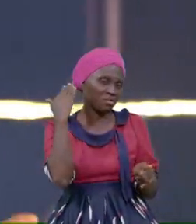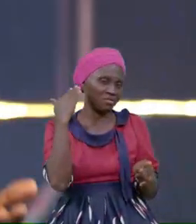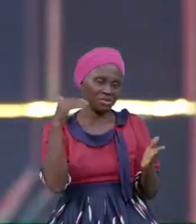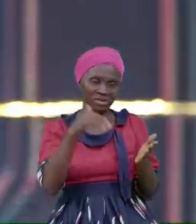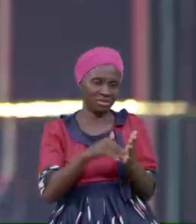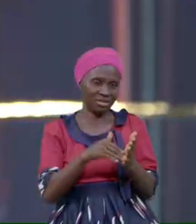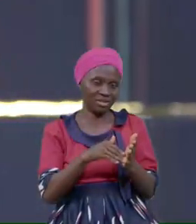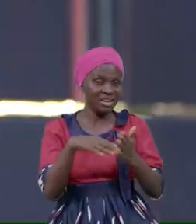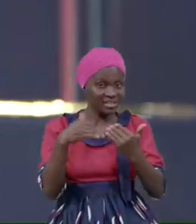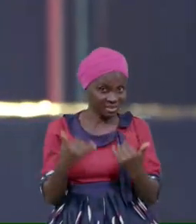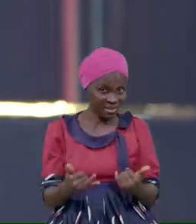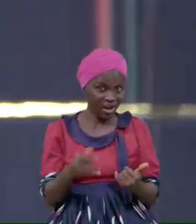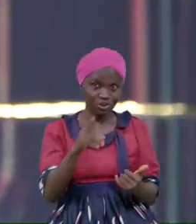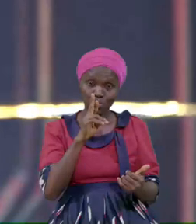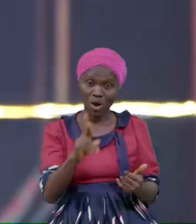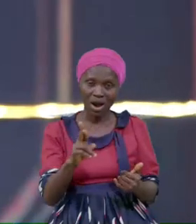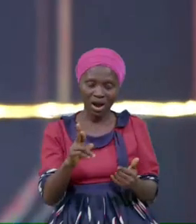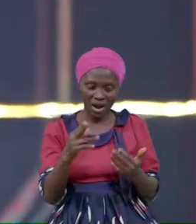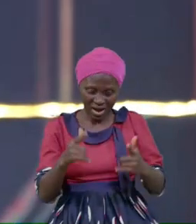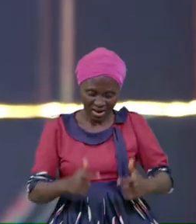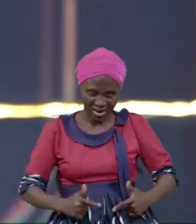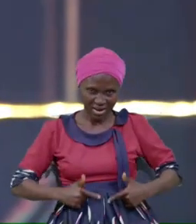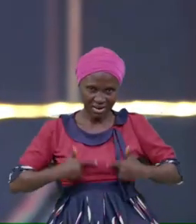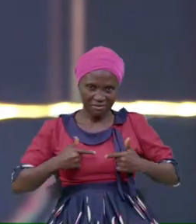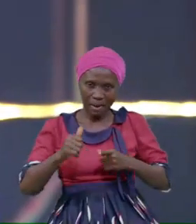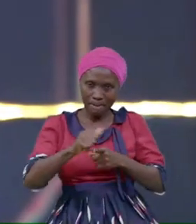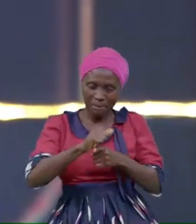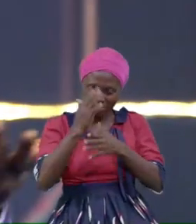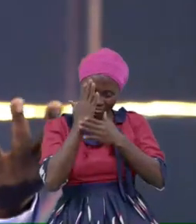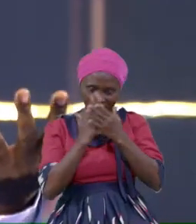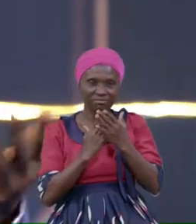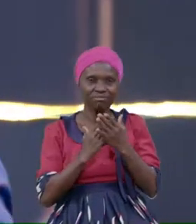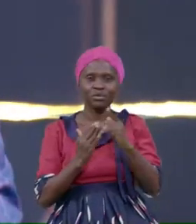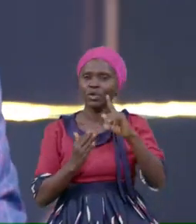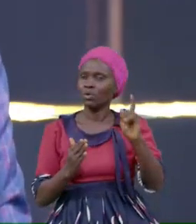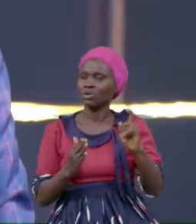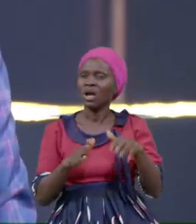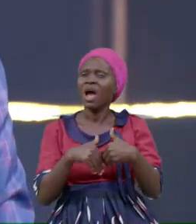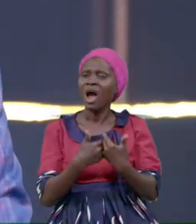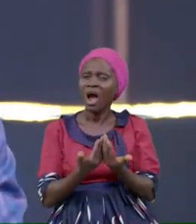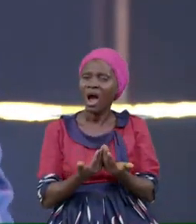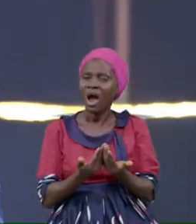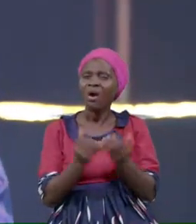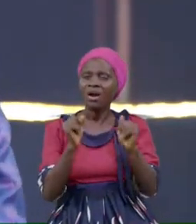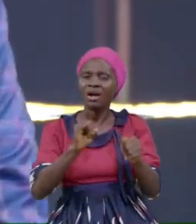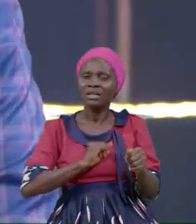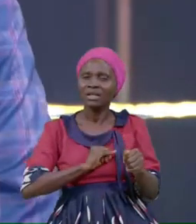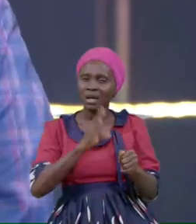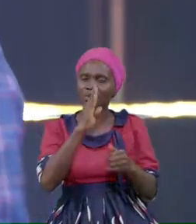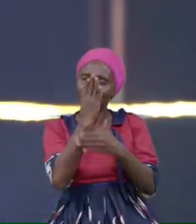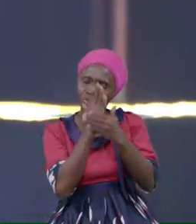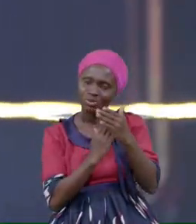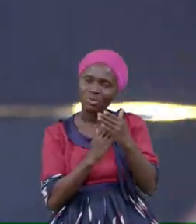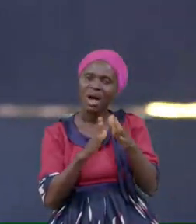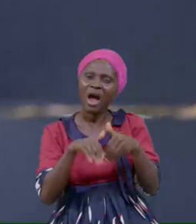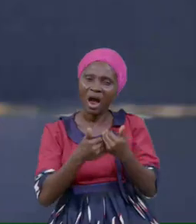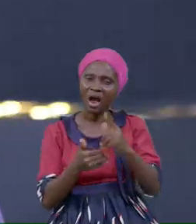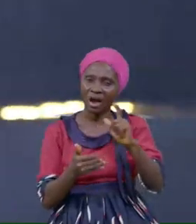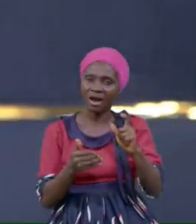live soberly. How do I live soberly? Grace, please teach me. Well, when you